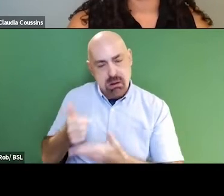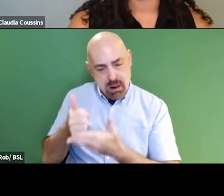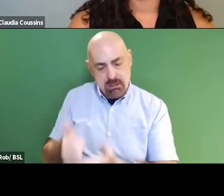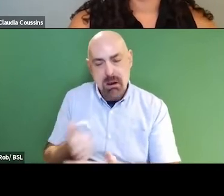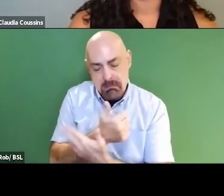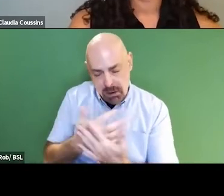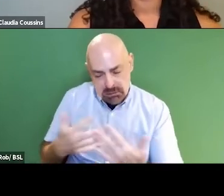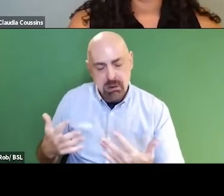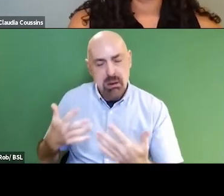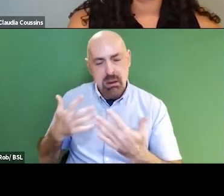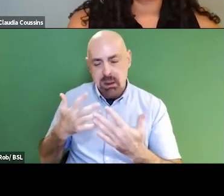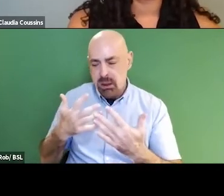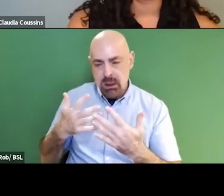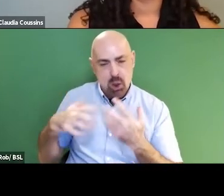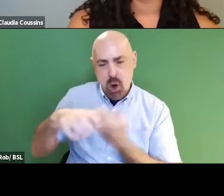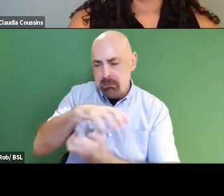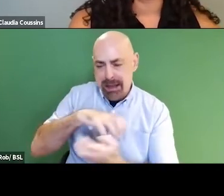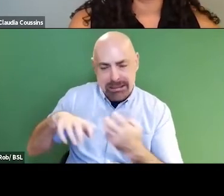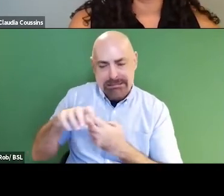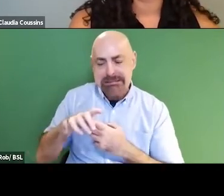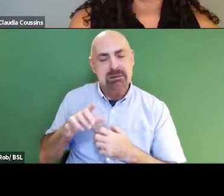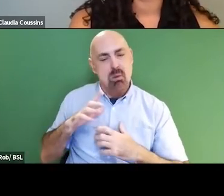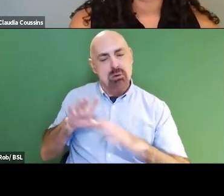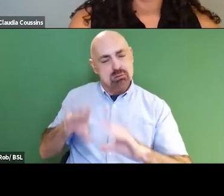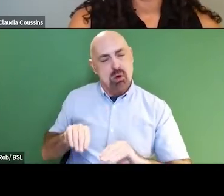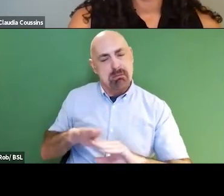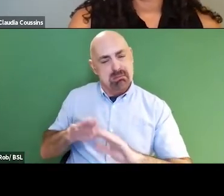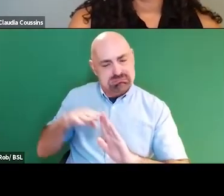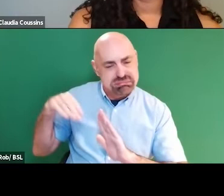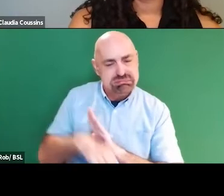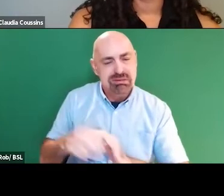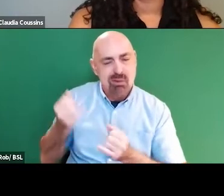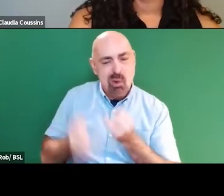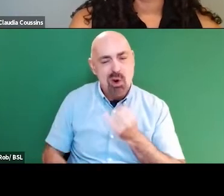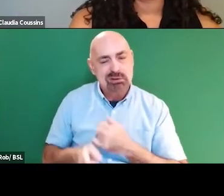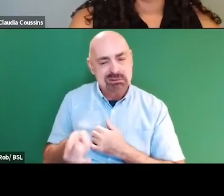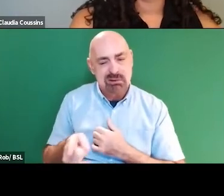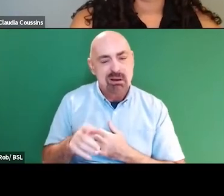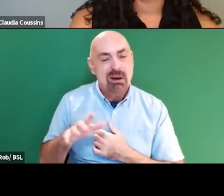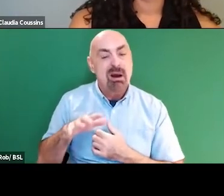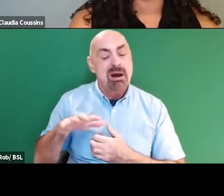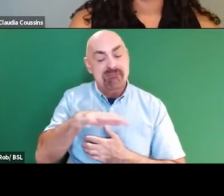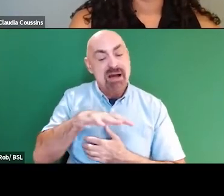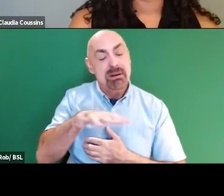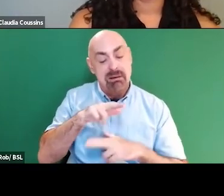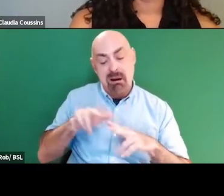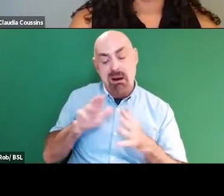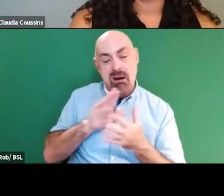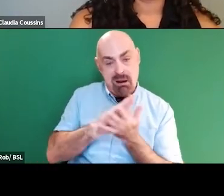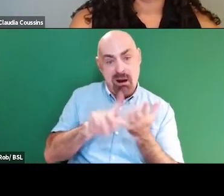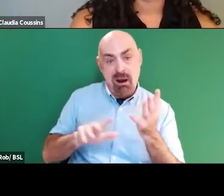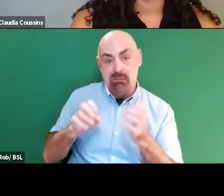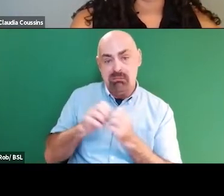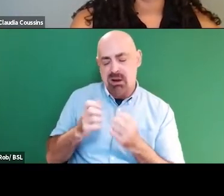and complex challenges to prevent them from escalating into crisis. Family hubs are one way of delivering the Supporting